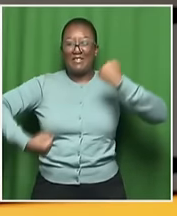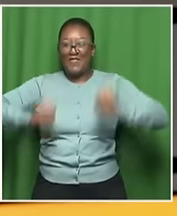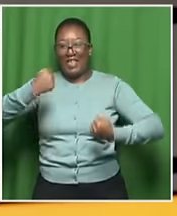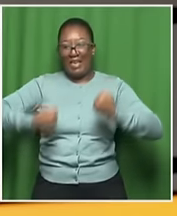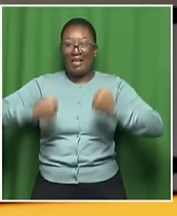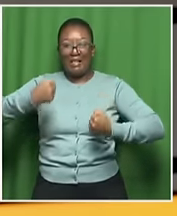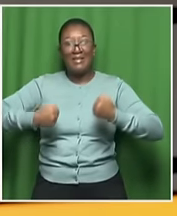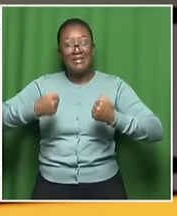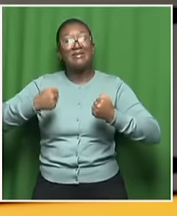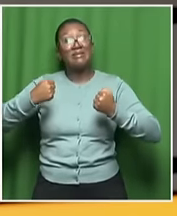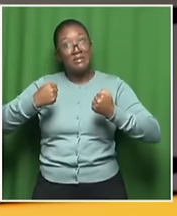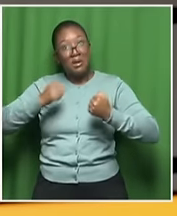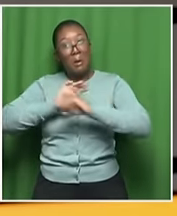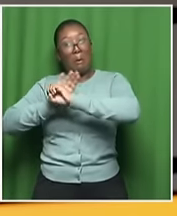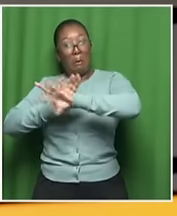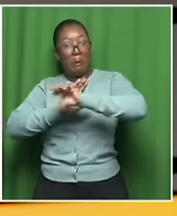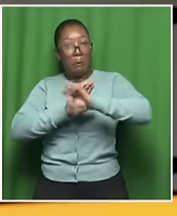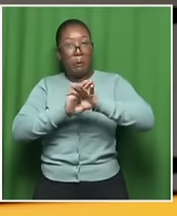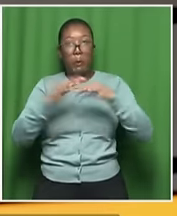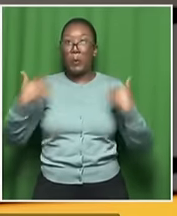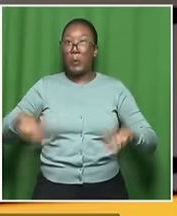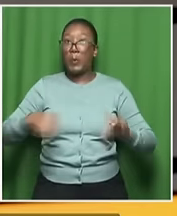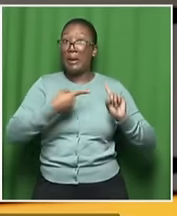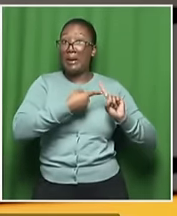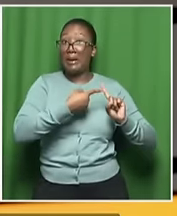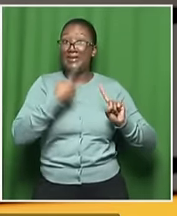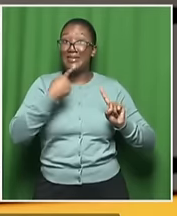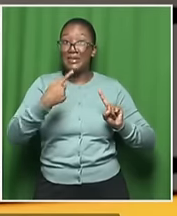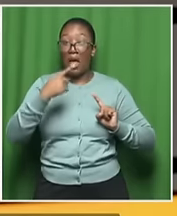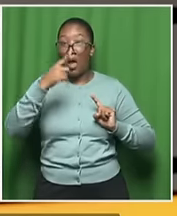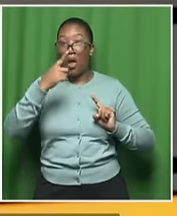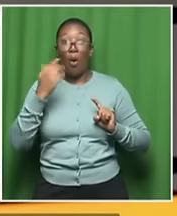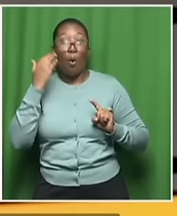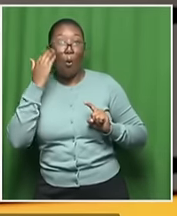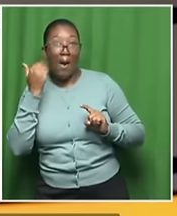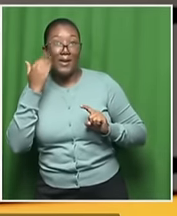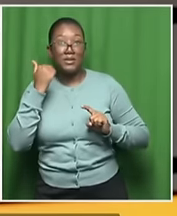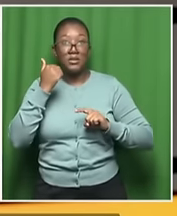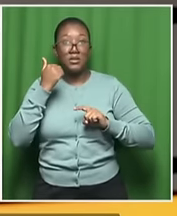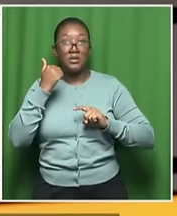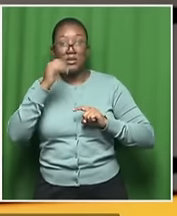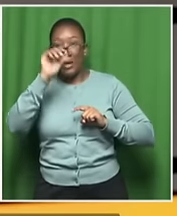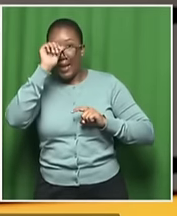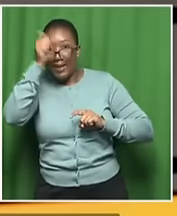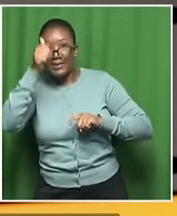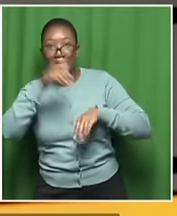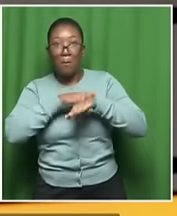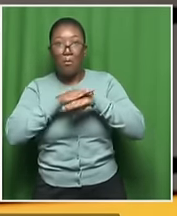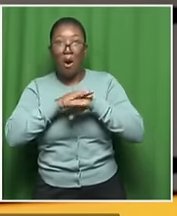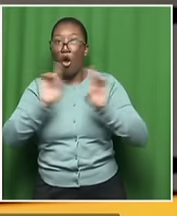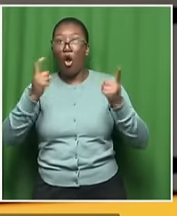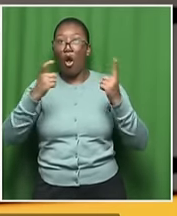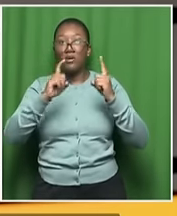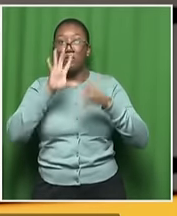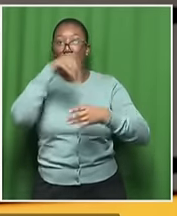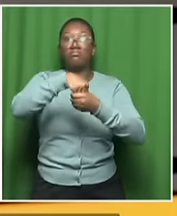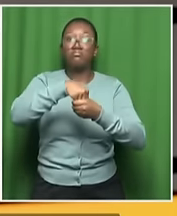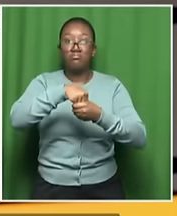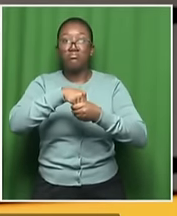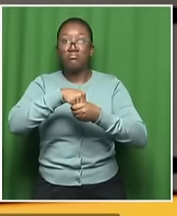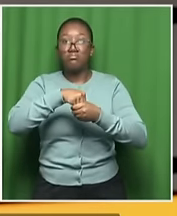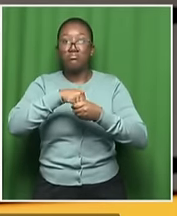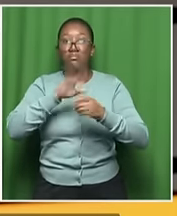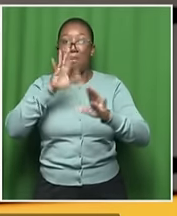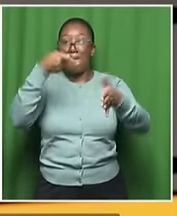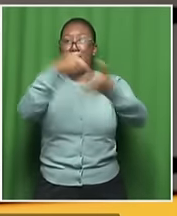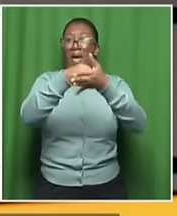it explicitly said white, brown, and Indian people are not allowed to tender for that